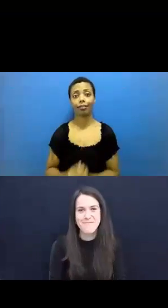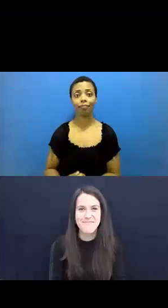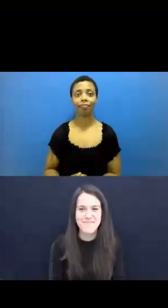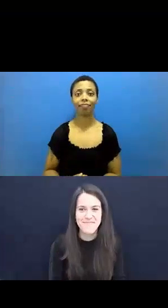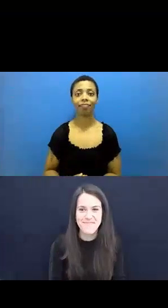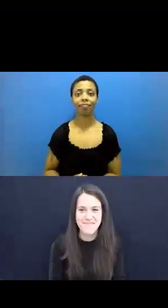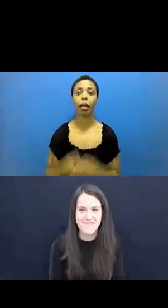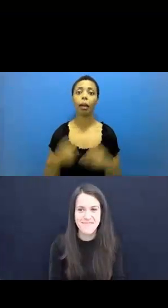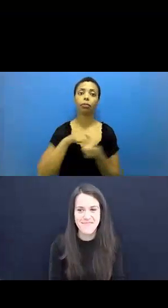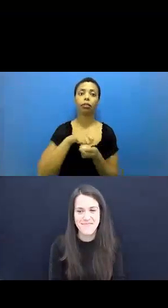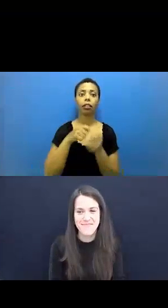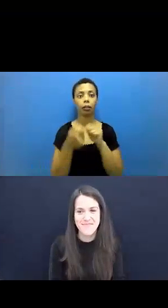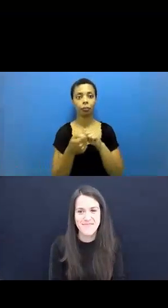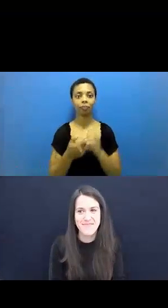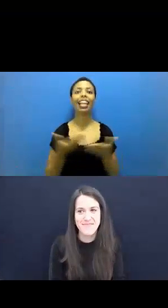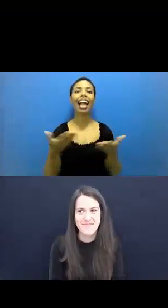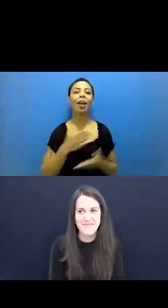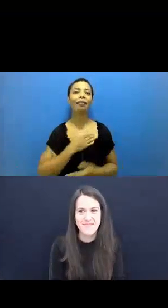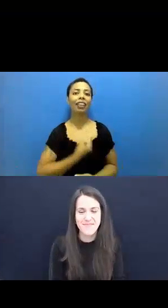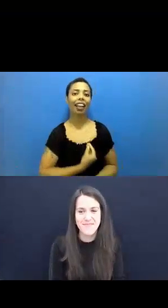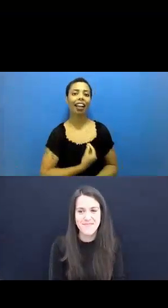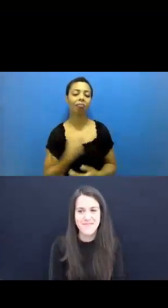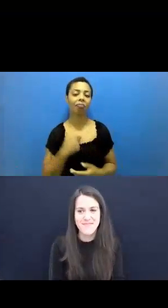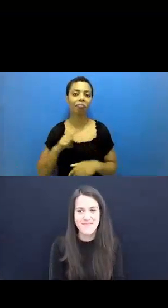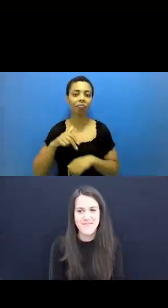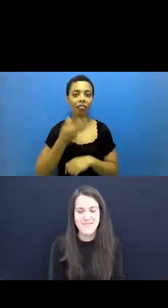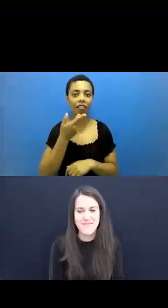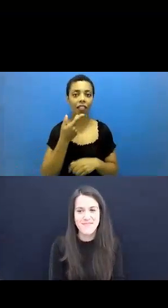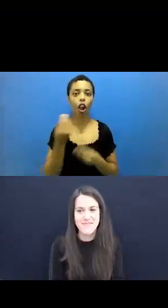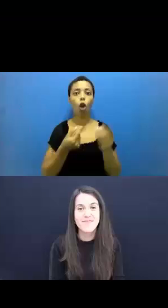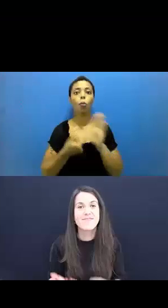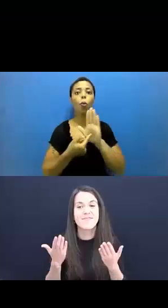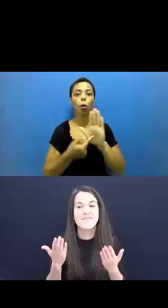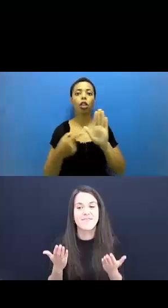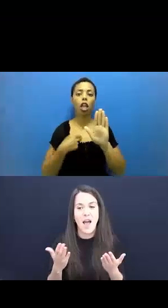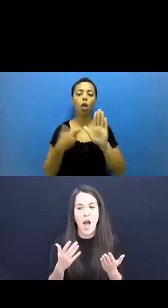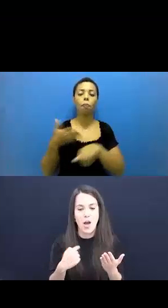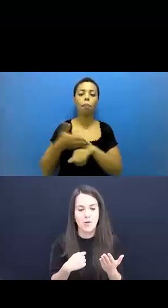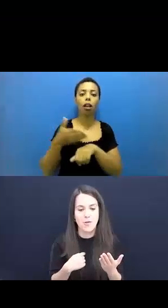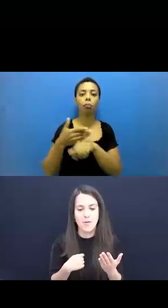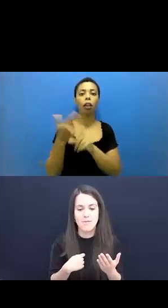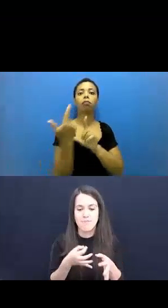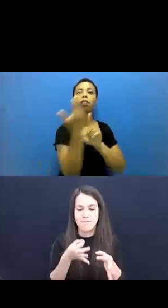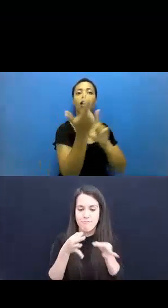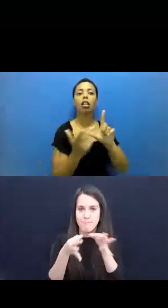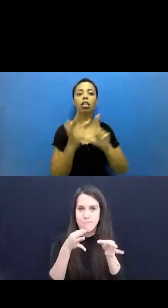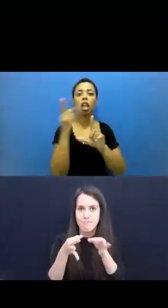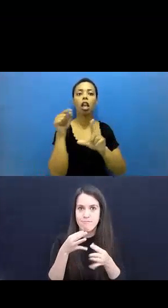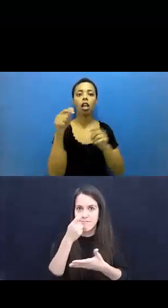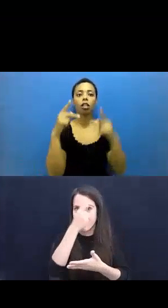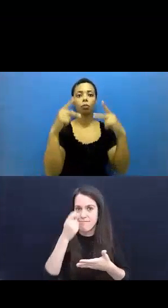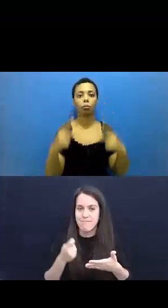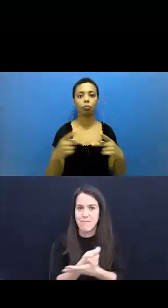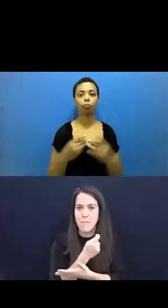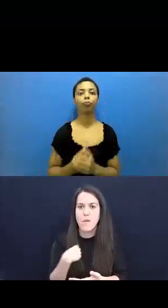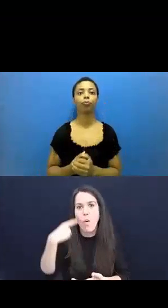Now it's my turn, Nasrin, to talk about our co-design efforts. Initially, our haptogram design work